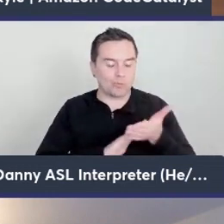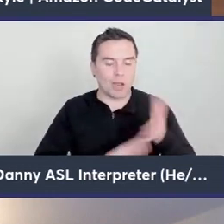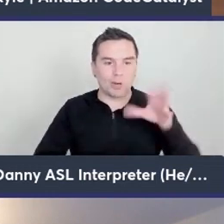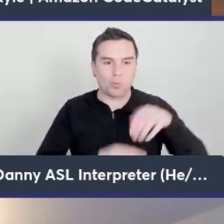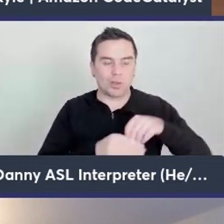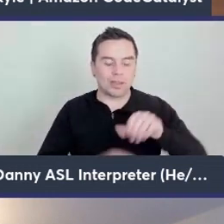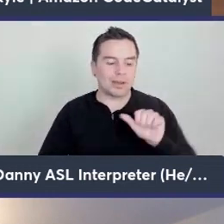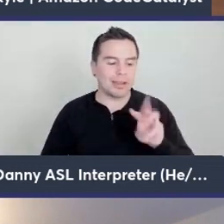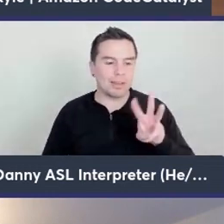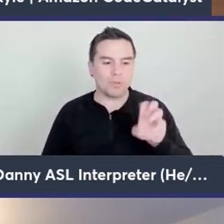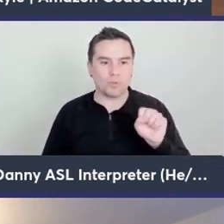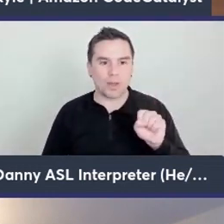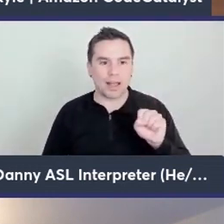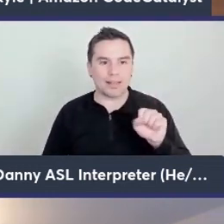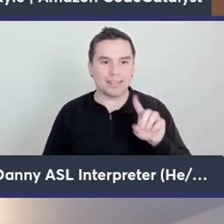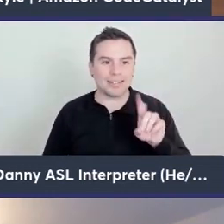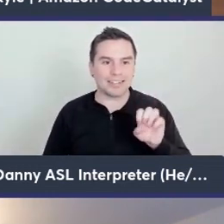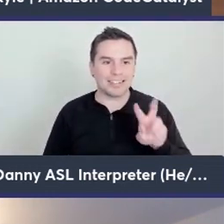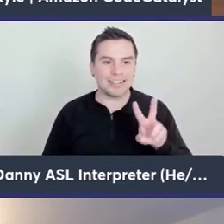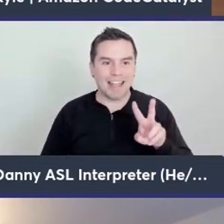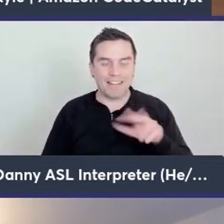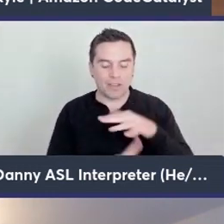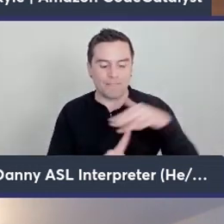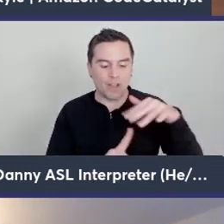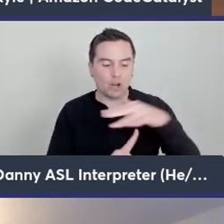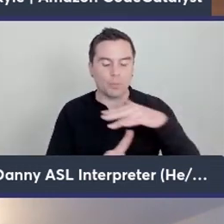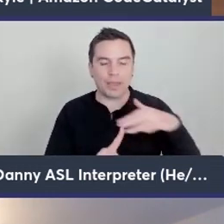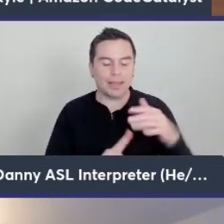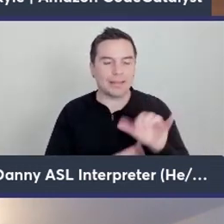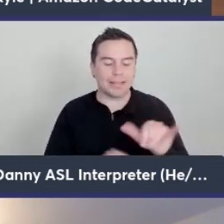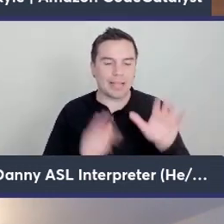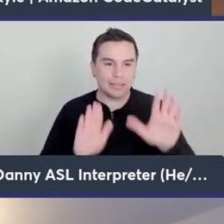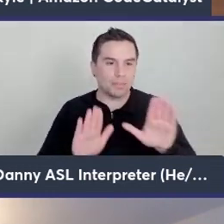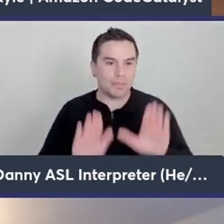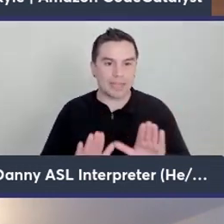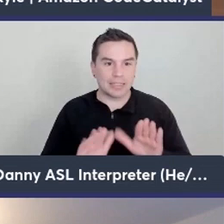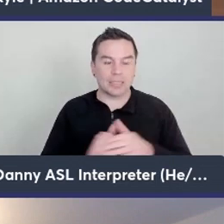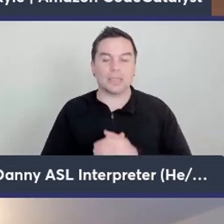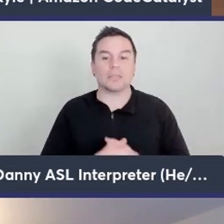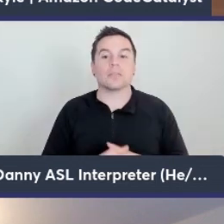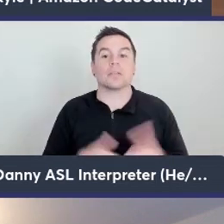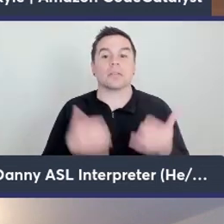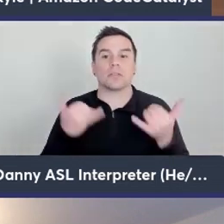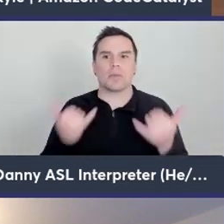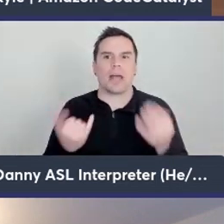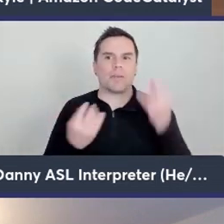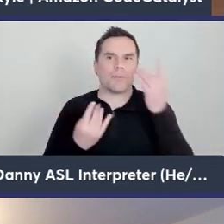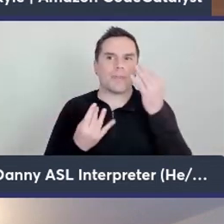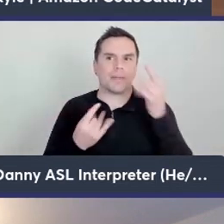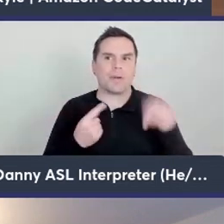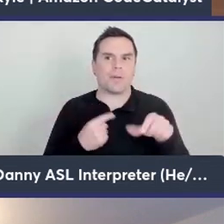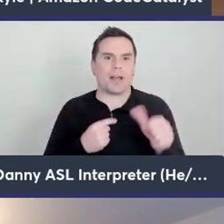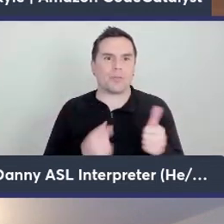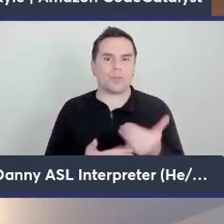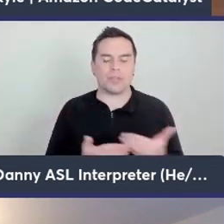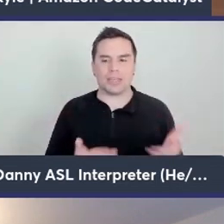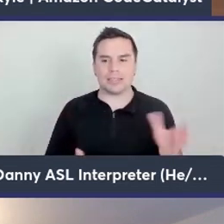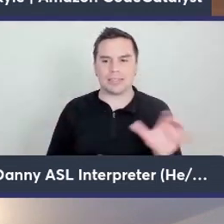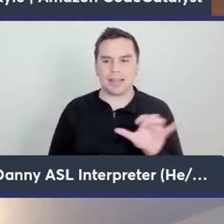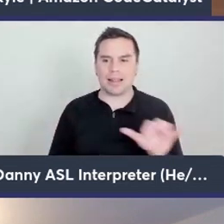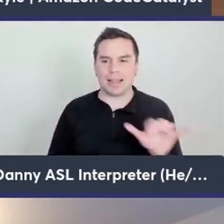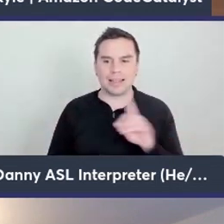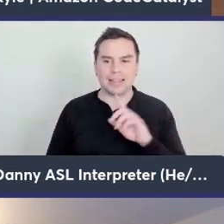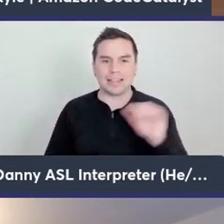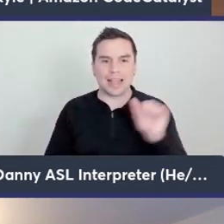environment, that's amazing to me already. But then you think about things like the actual